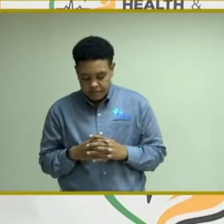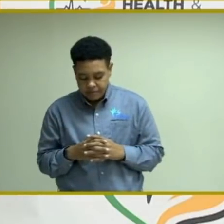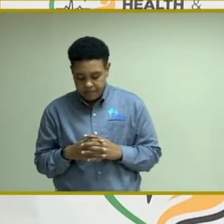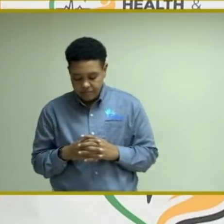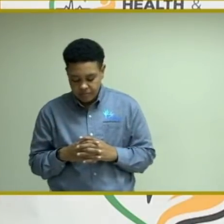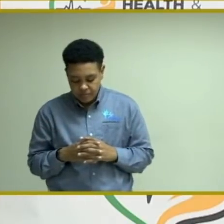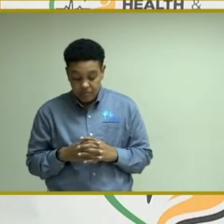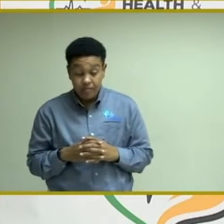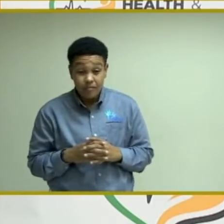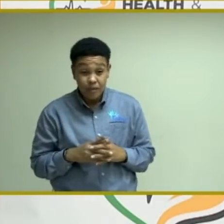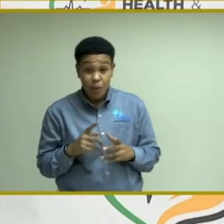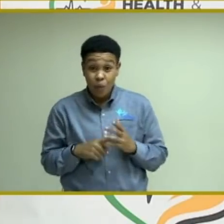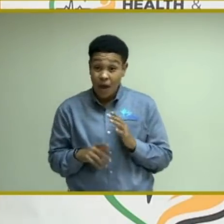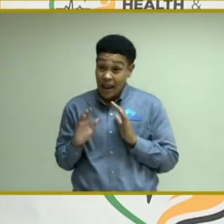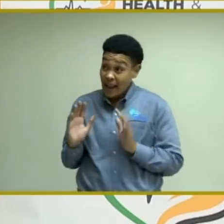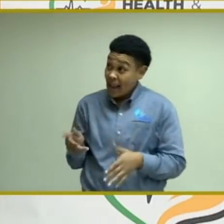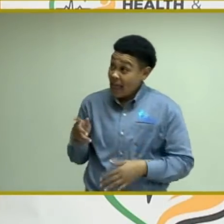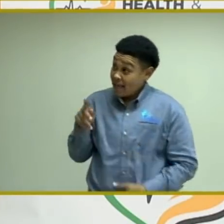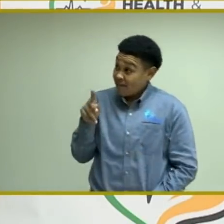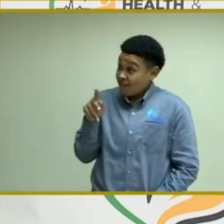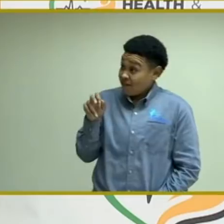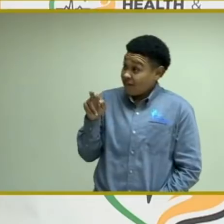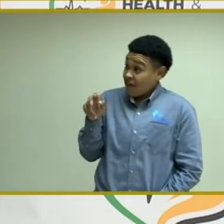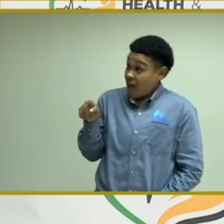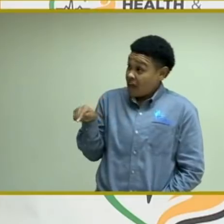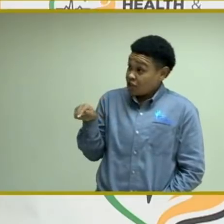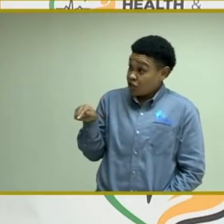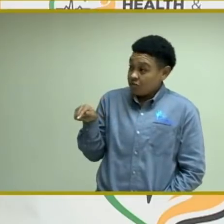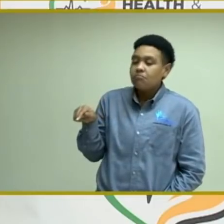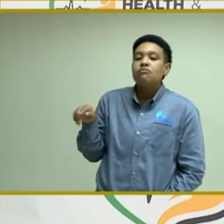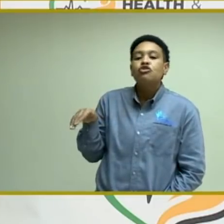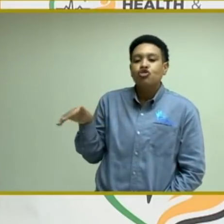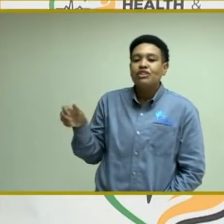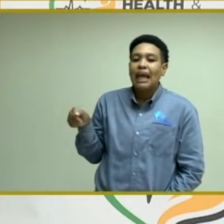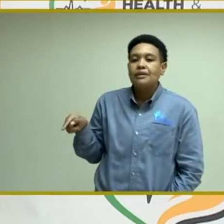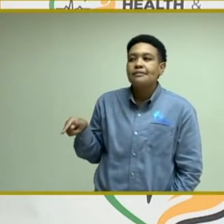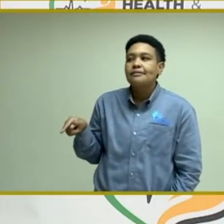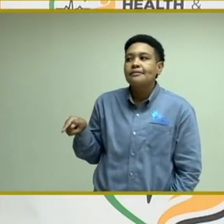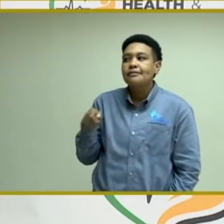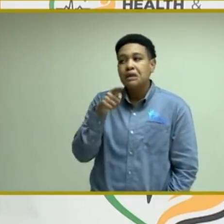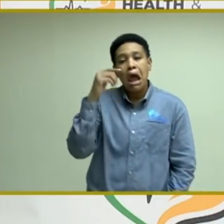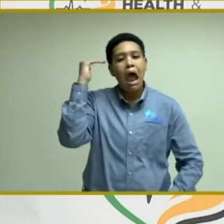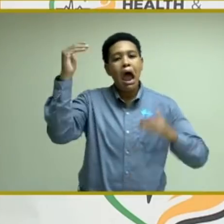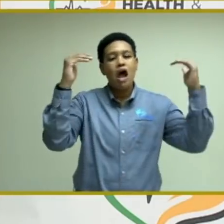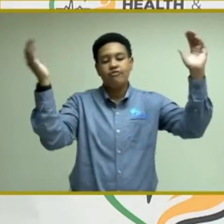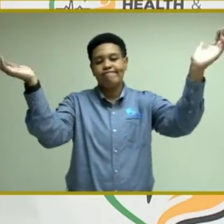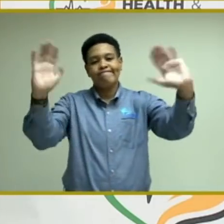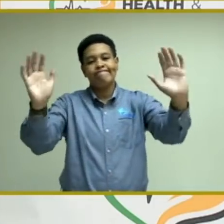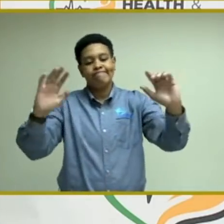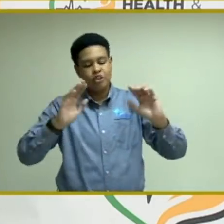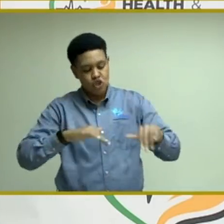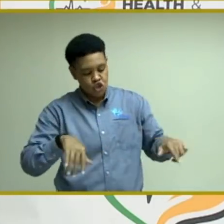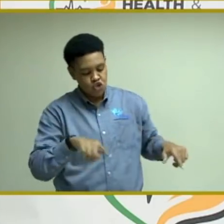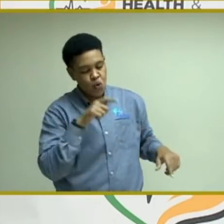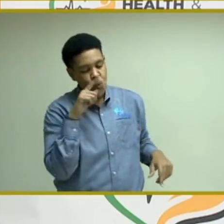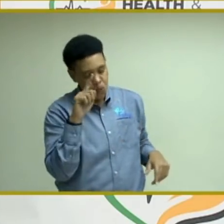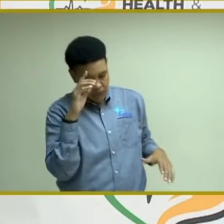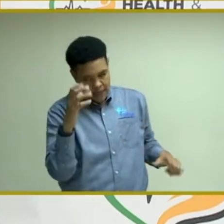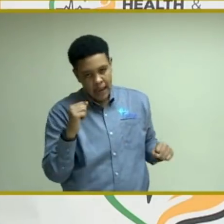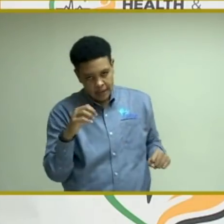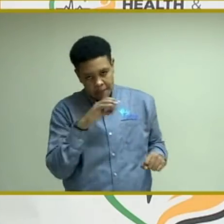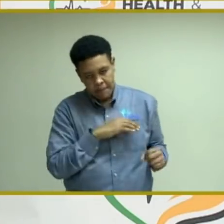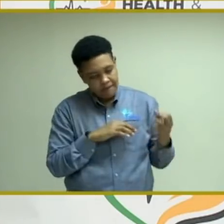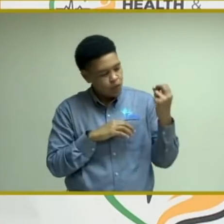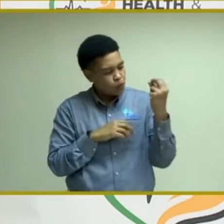one, not just given priority, they will be the ones who will be exclusively will